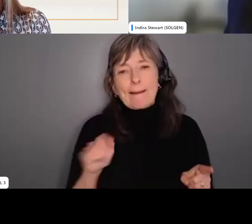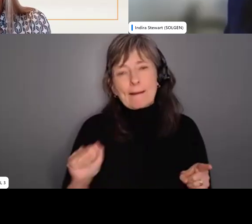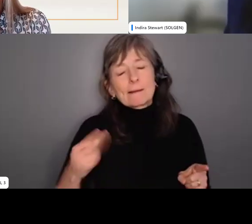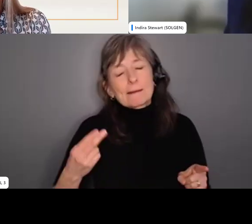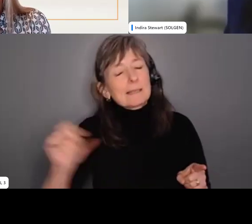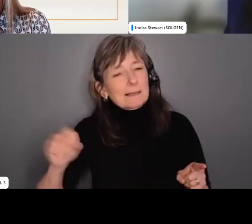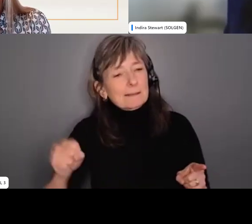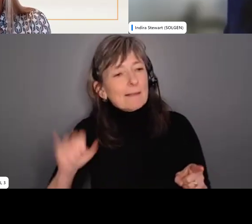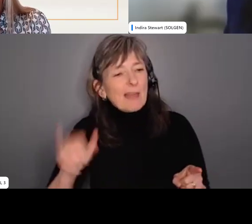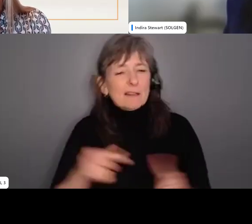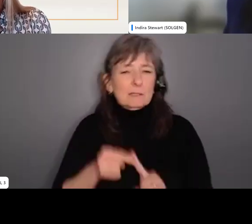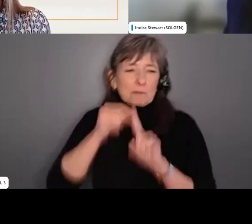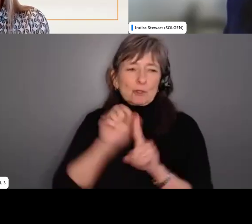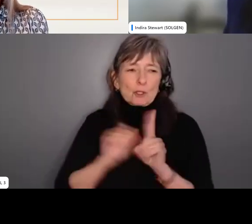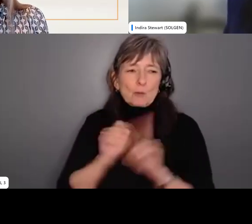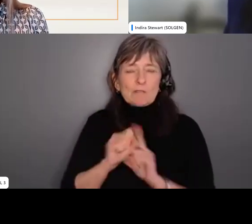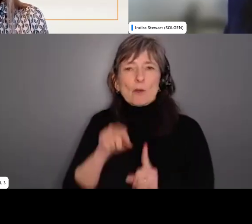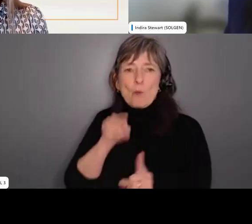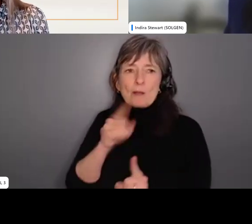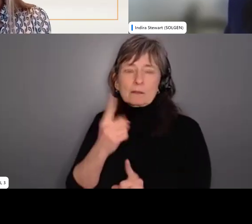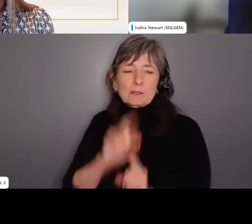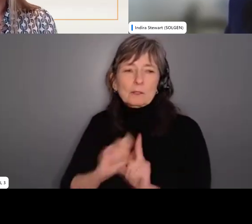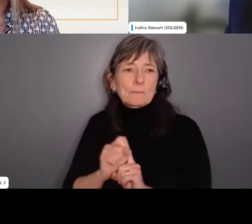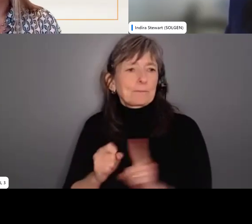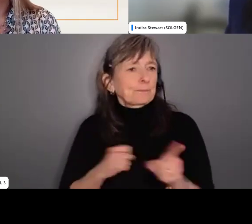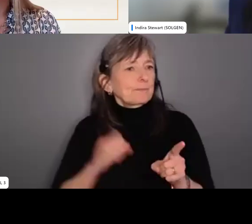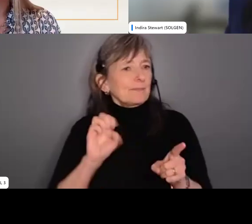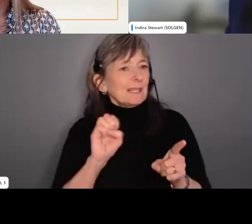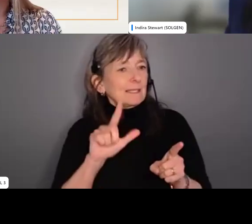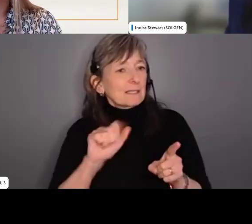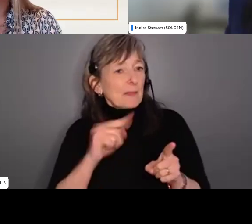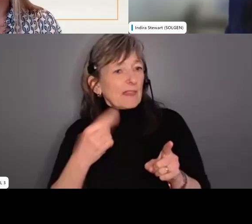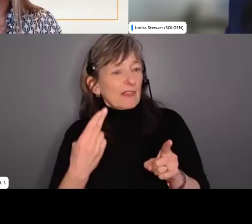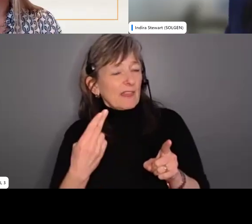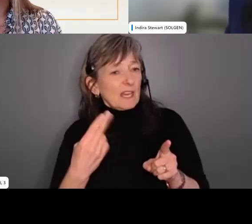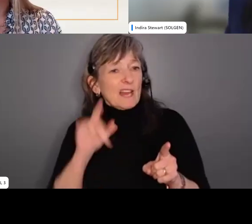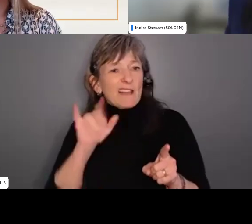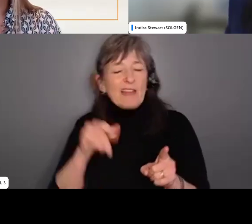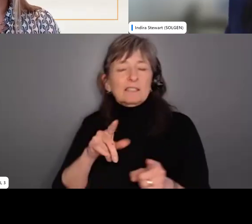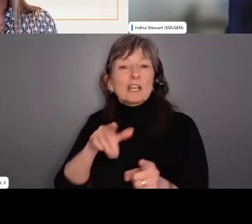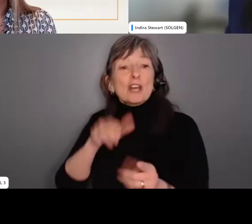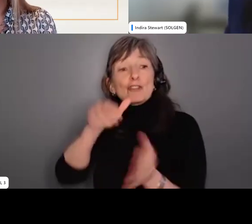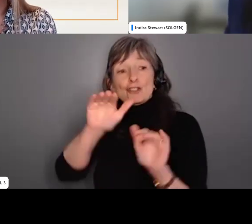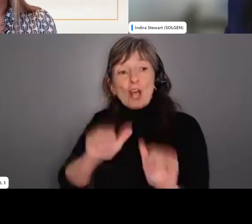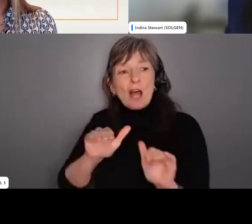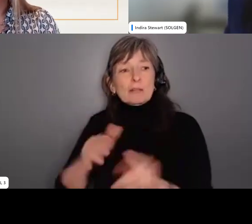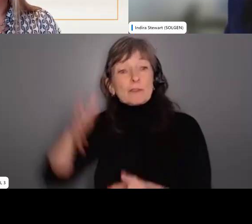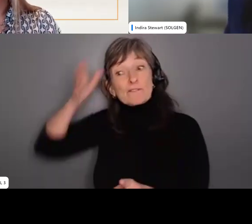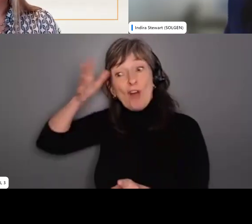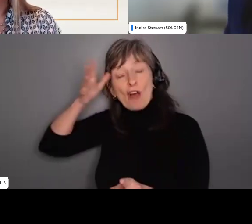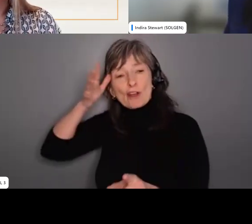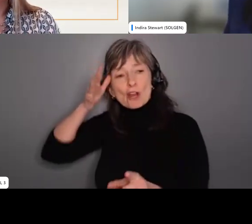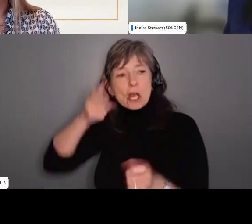unique set of circumstances. And that was more the child was groomed as a proxy for